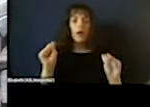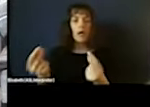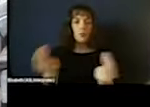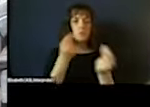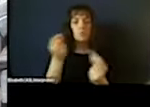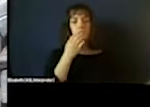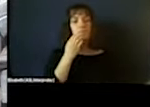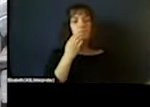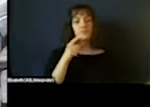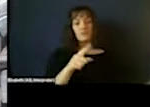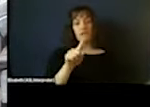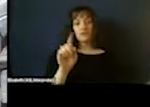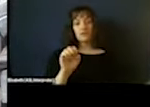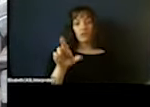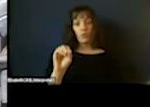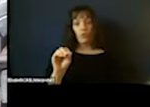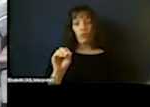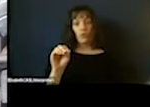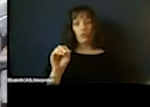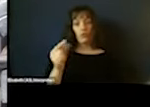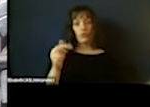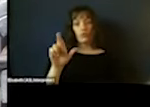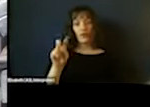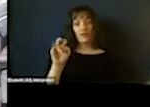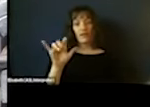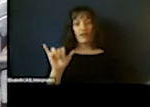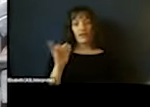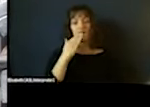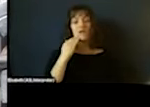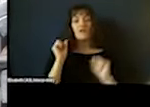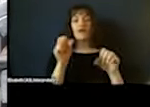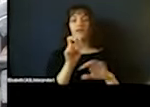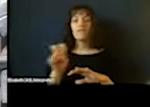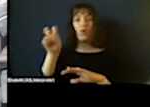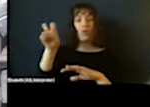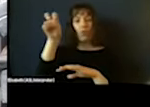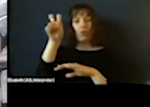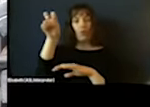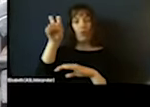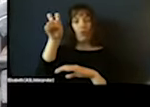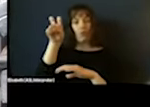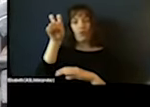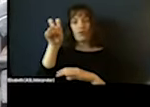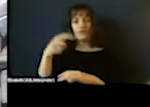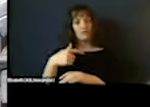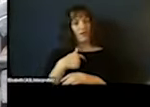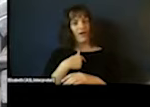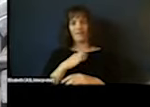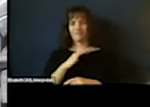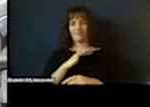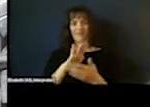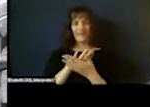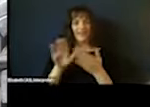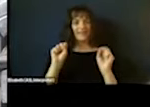zero gravity, you have a huge privilege with the floating. So I can have a meditation like that as a